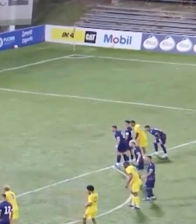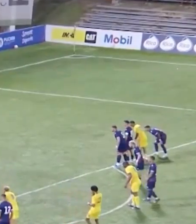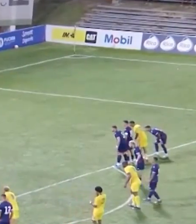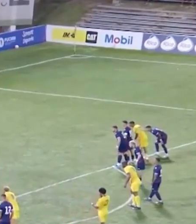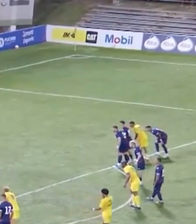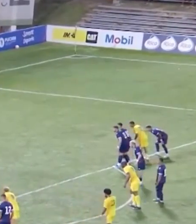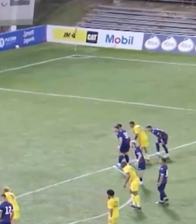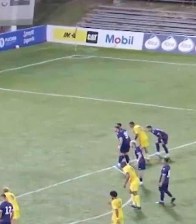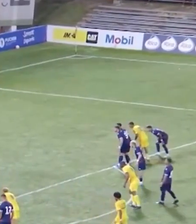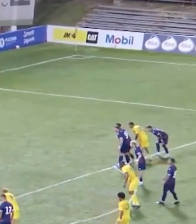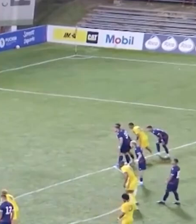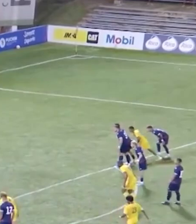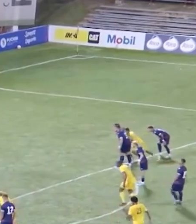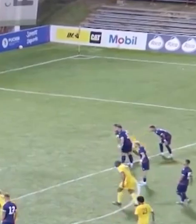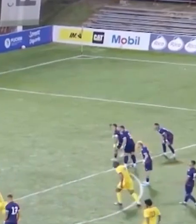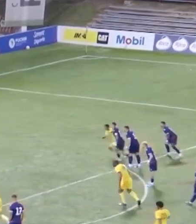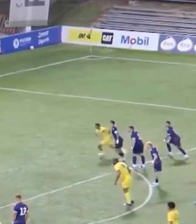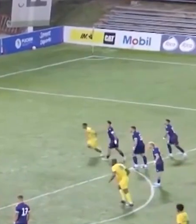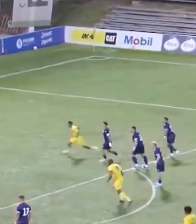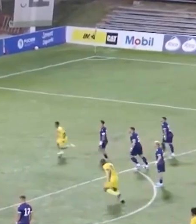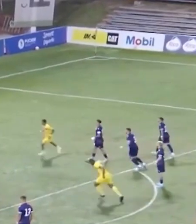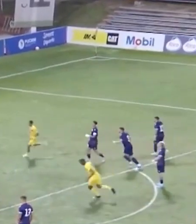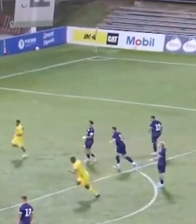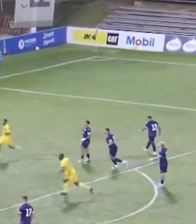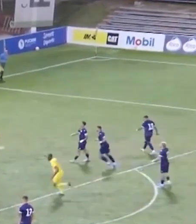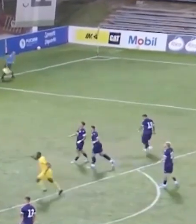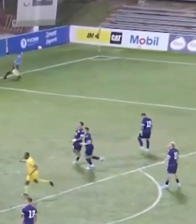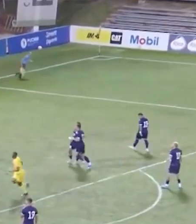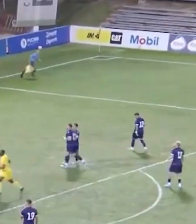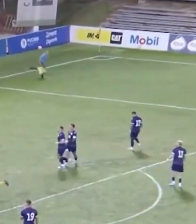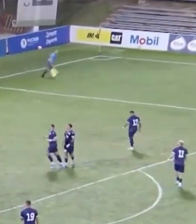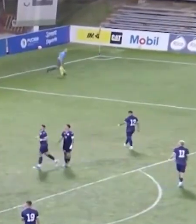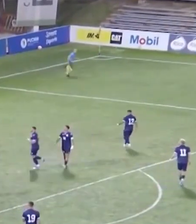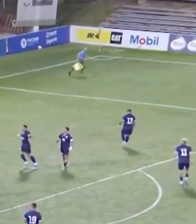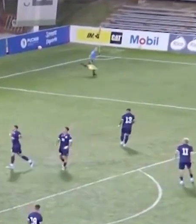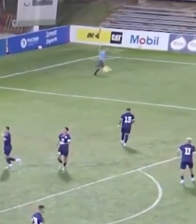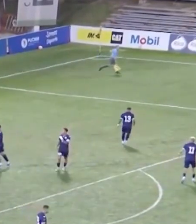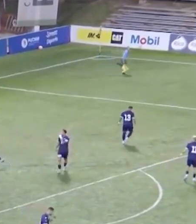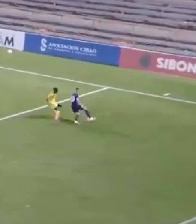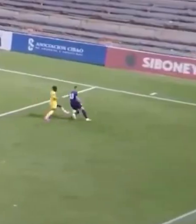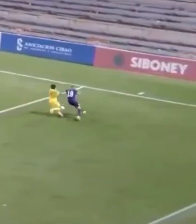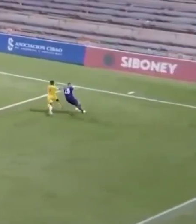Thierry Gale steps up for Barbados. And he scores for Barbados.